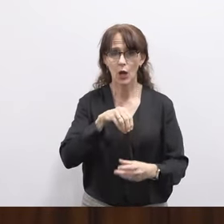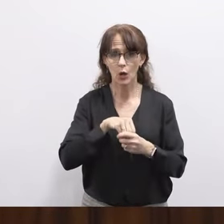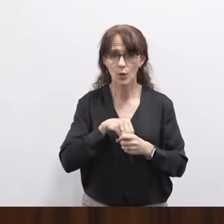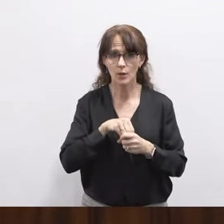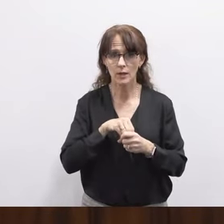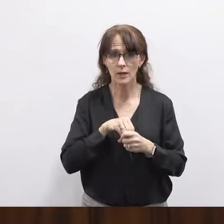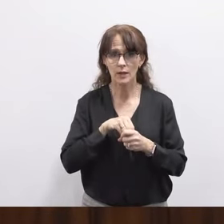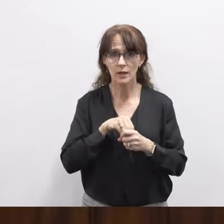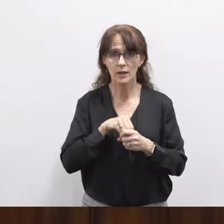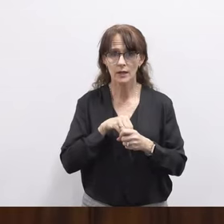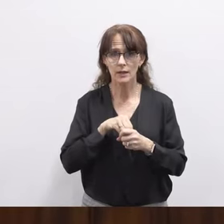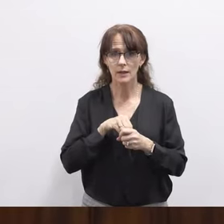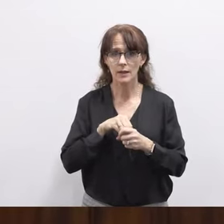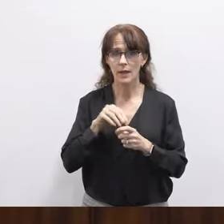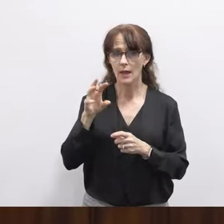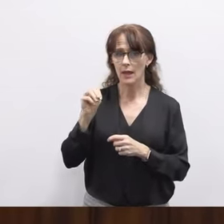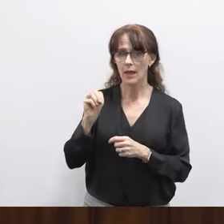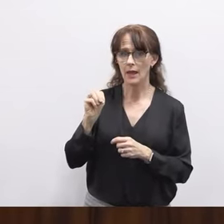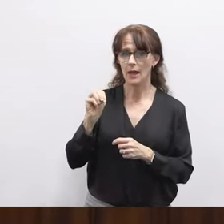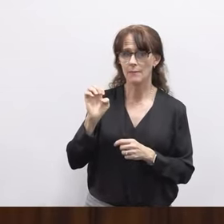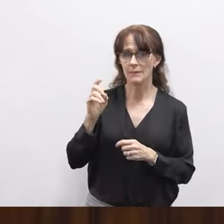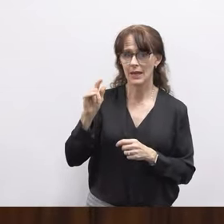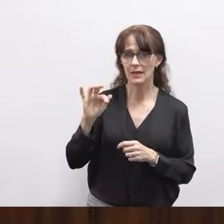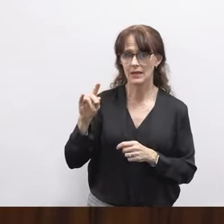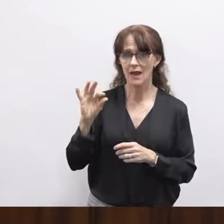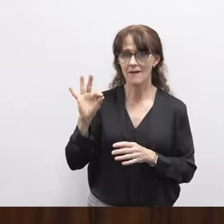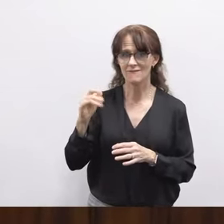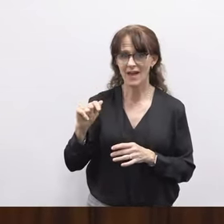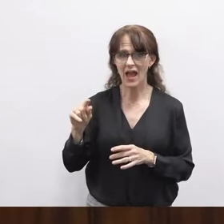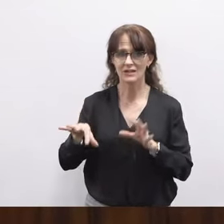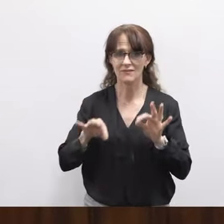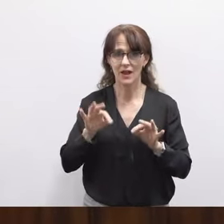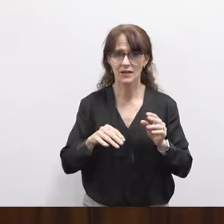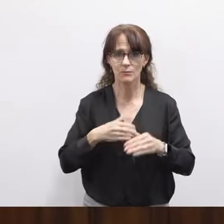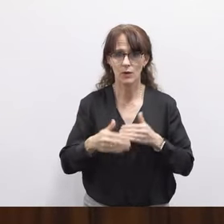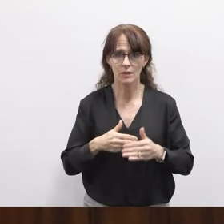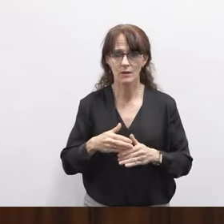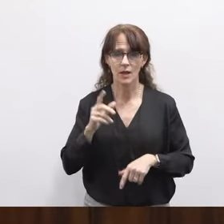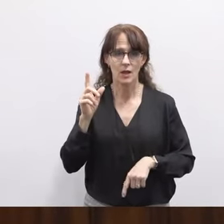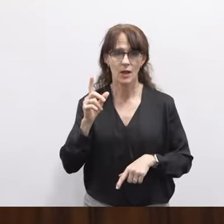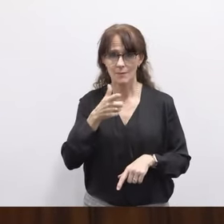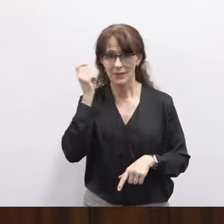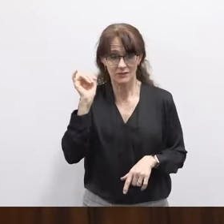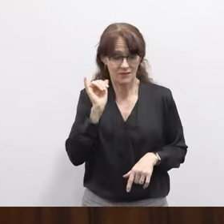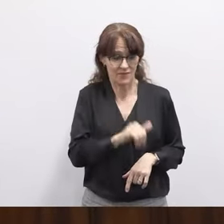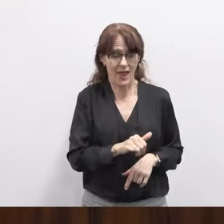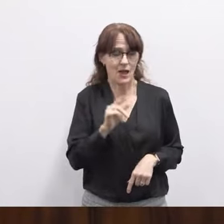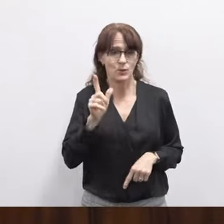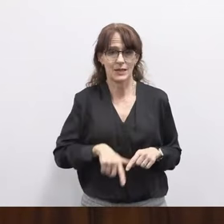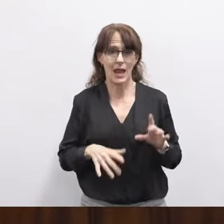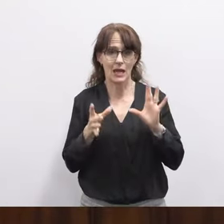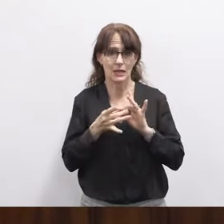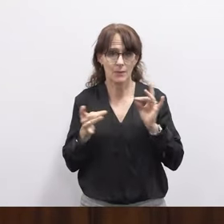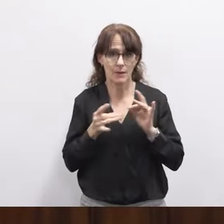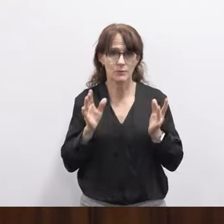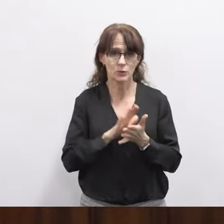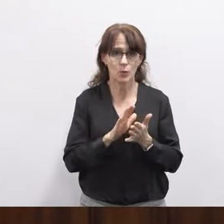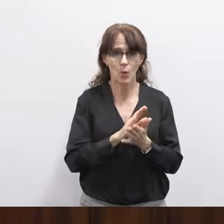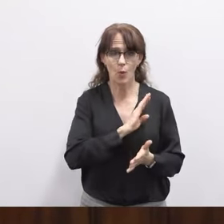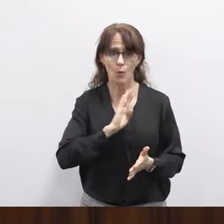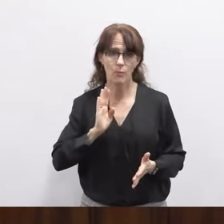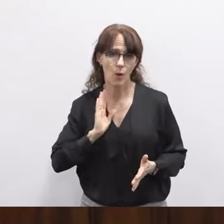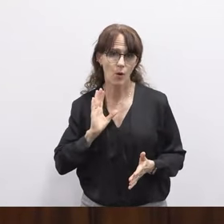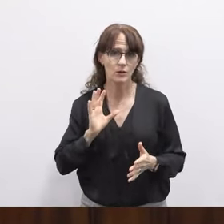a mediated fact-finding process. So because of that, we cannot comment, whether it be school board members and or